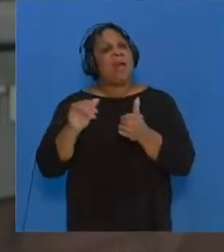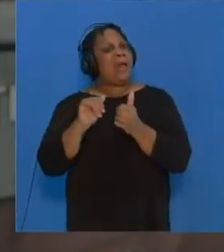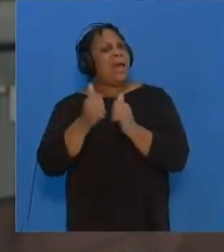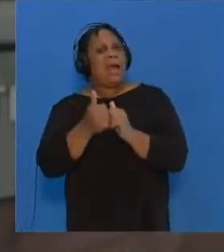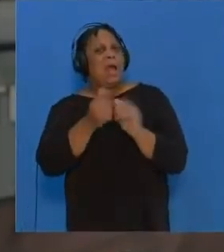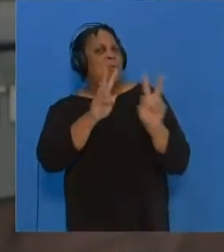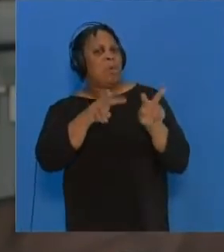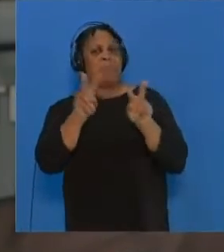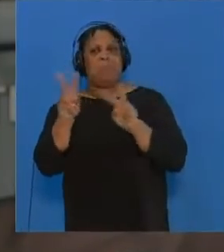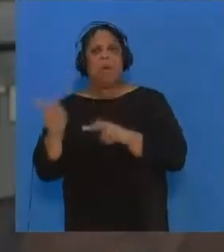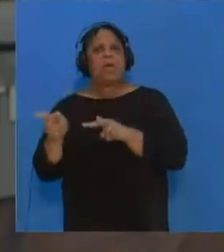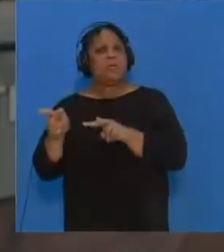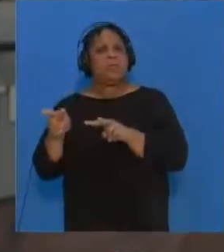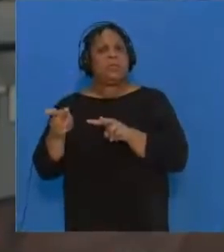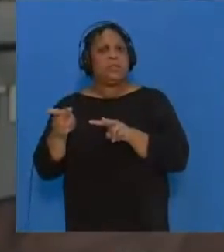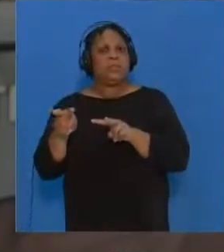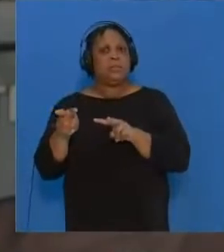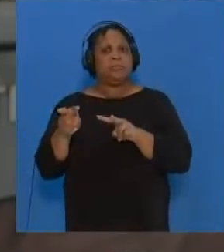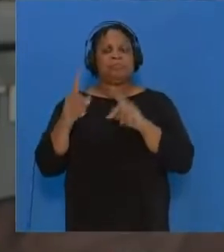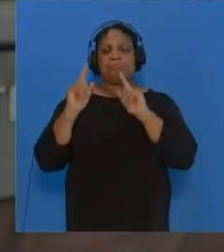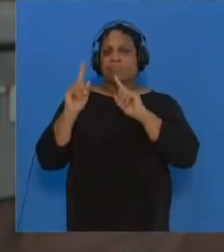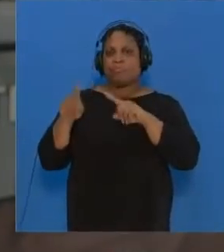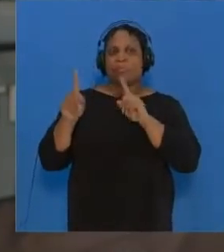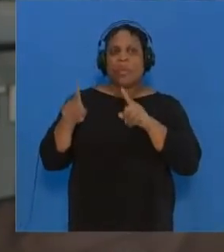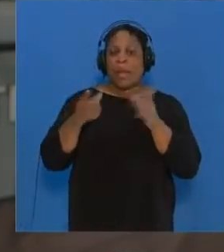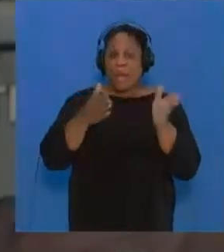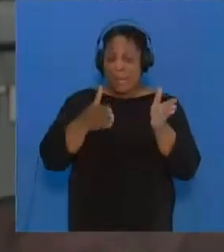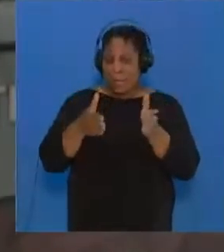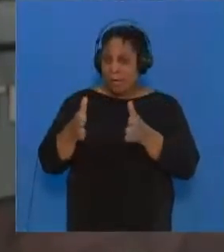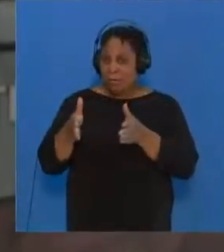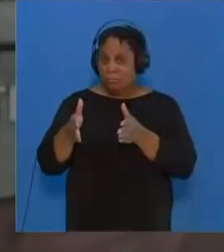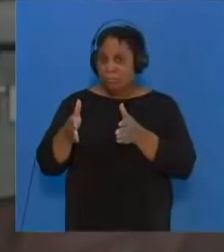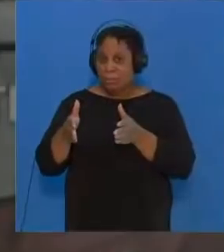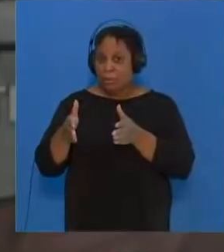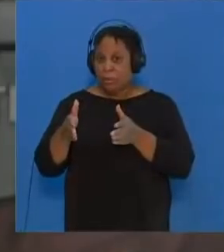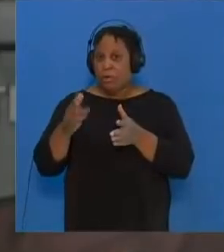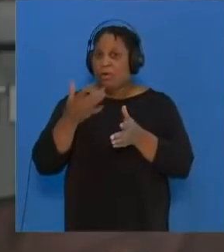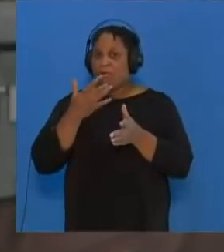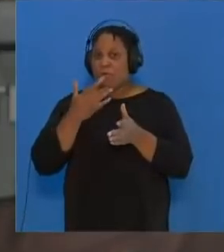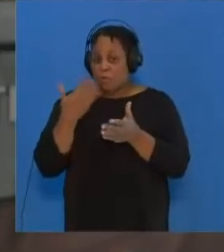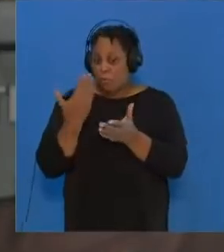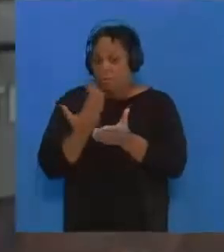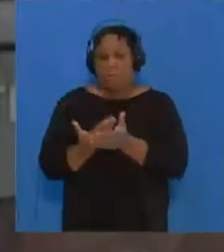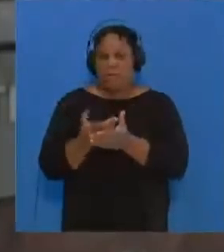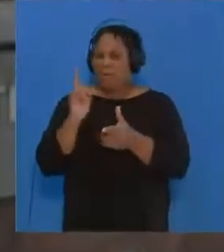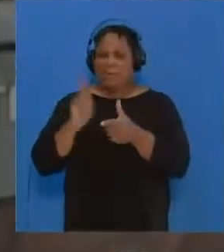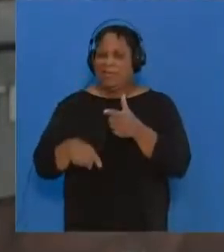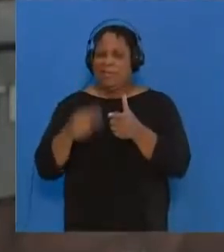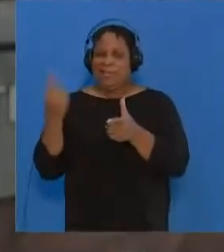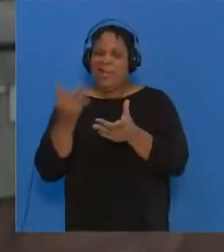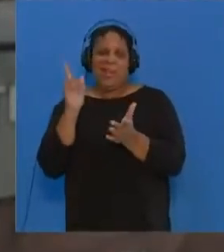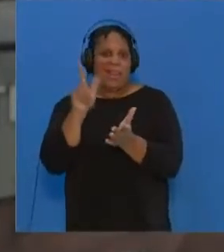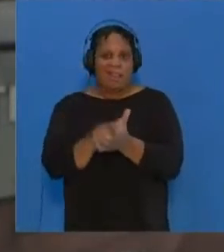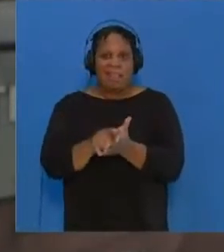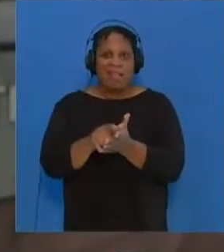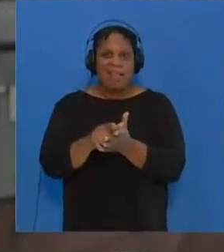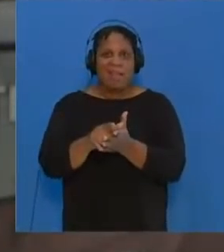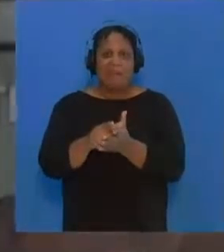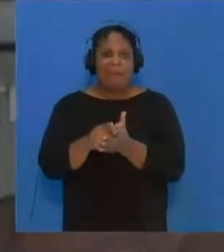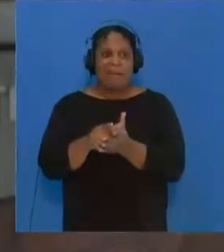be monitored when they arrive? Public health monitoring, in order to, fortunately, when you enter Bermuda, you can't just land. There's public